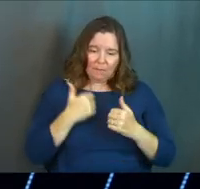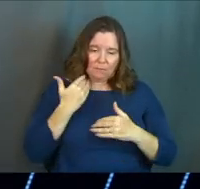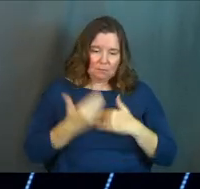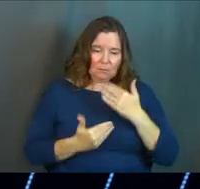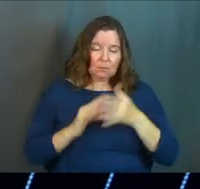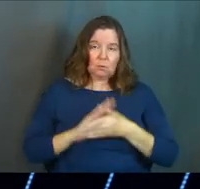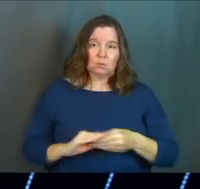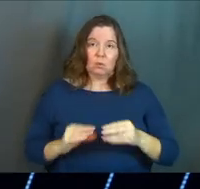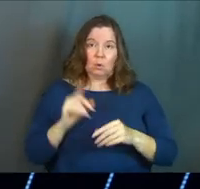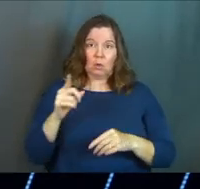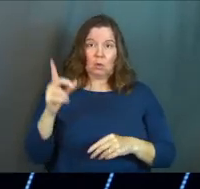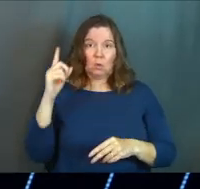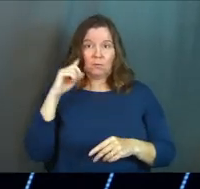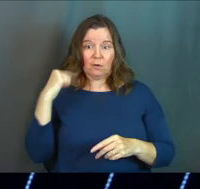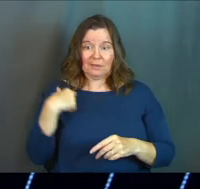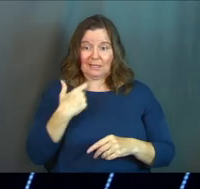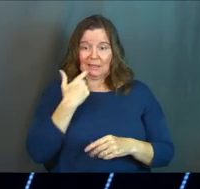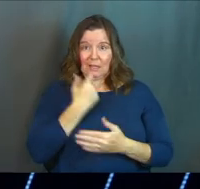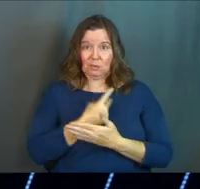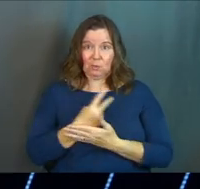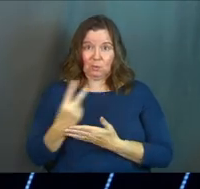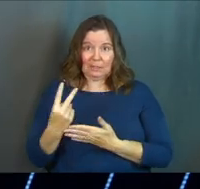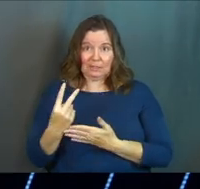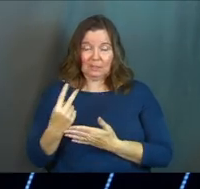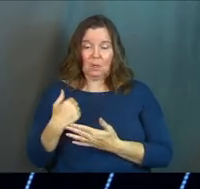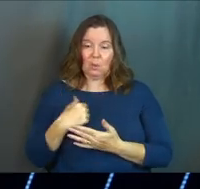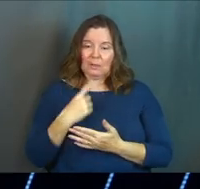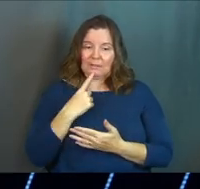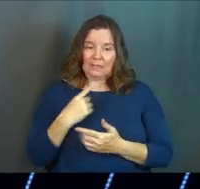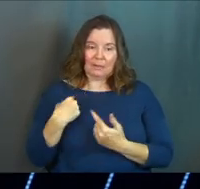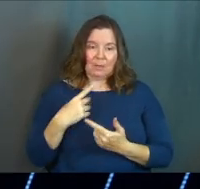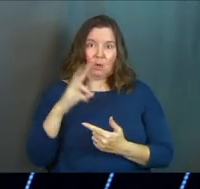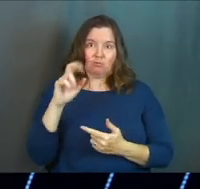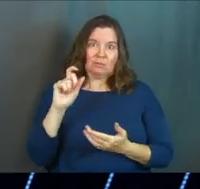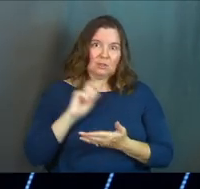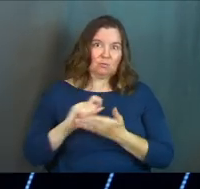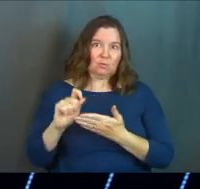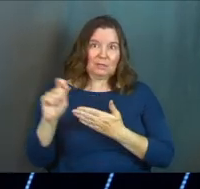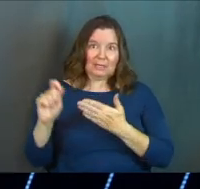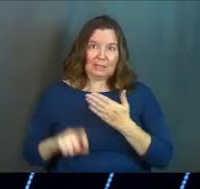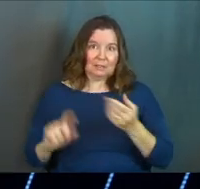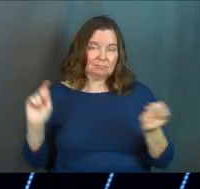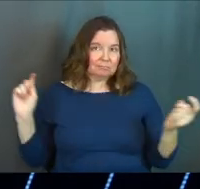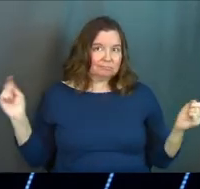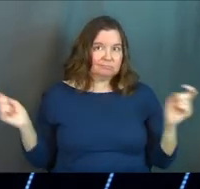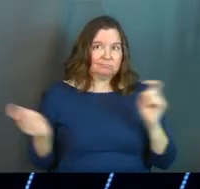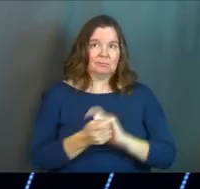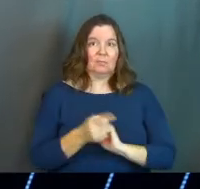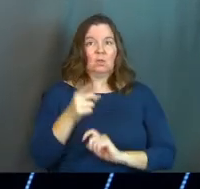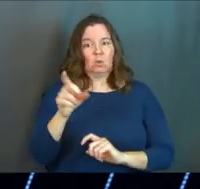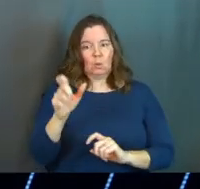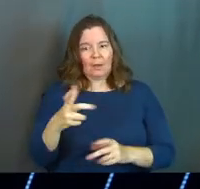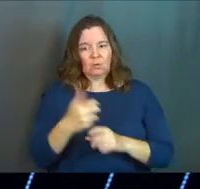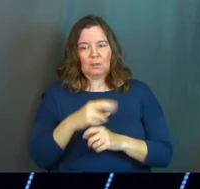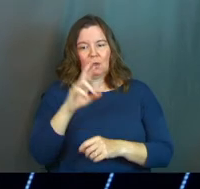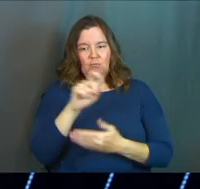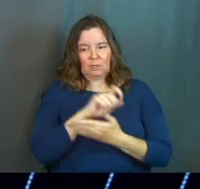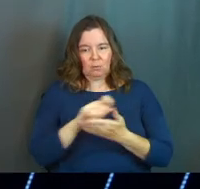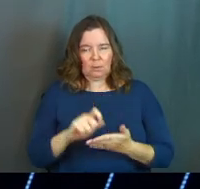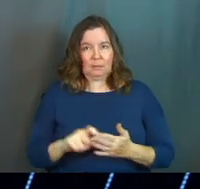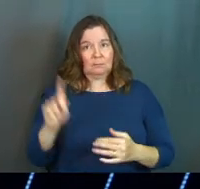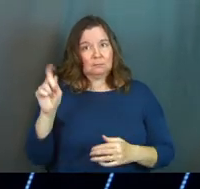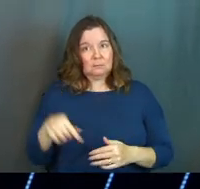single story that you've heard these last 2 weeks, we say it's been rewritten. You've got to get